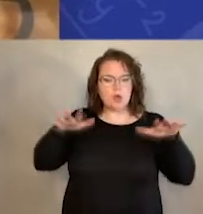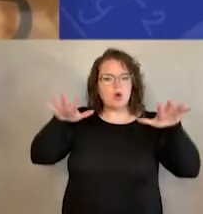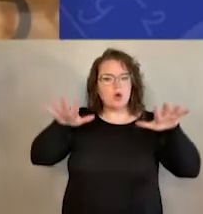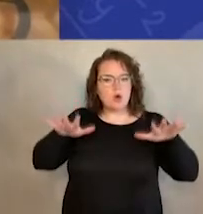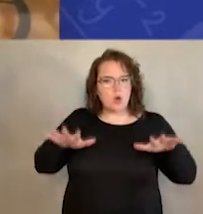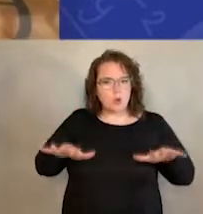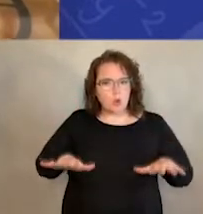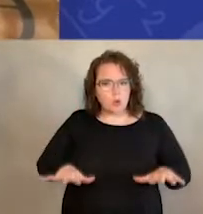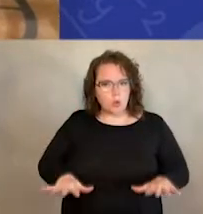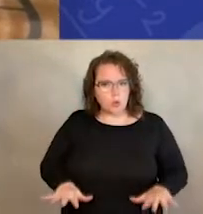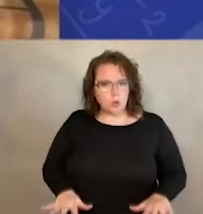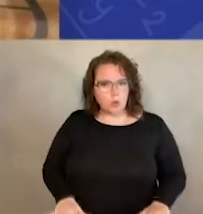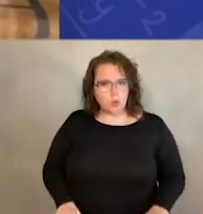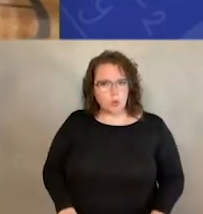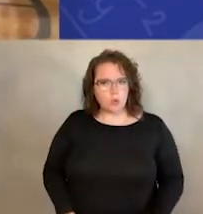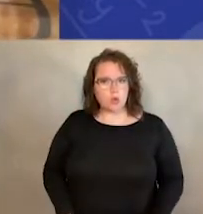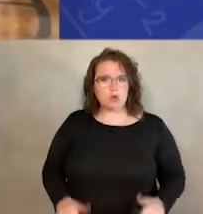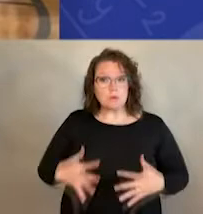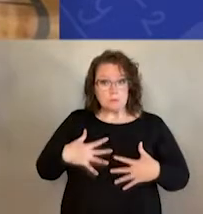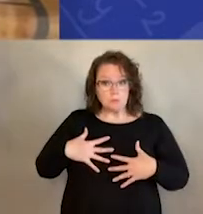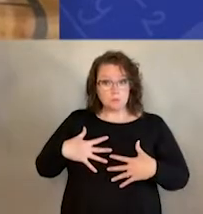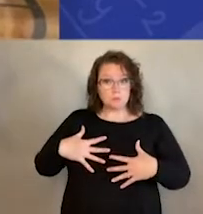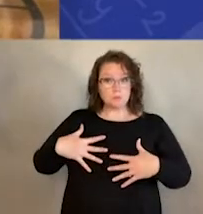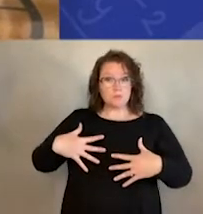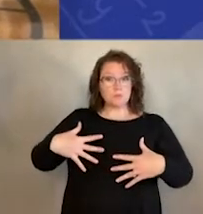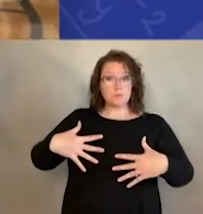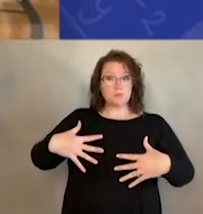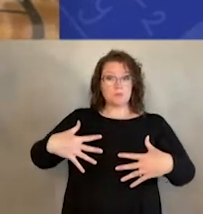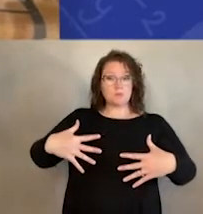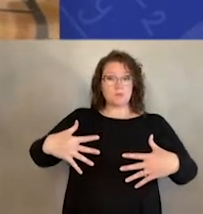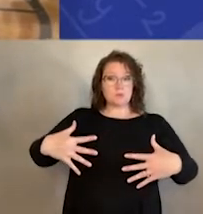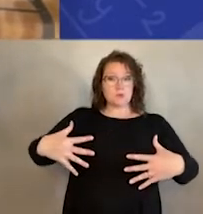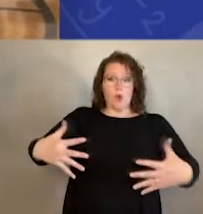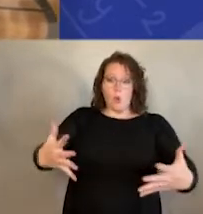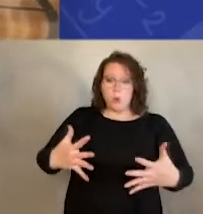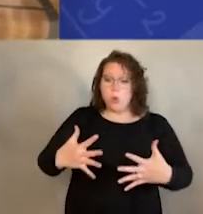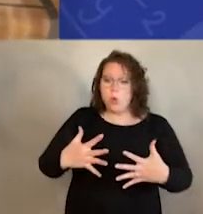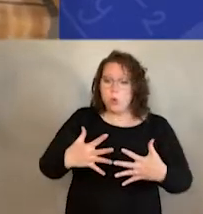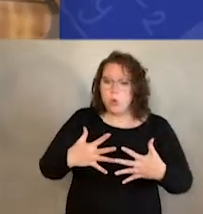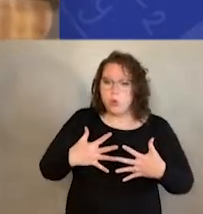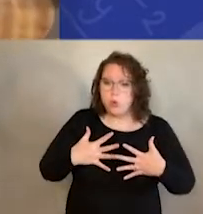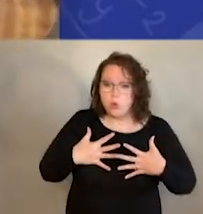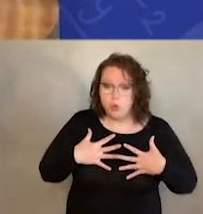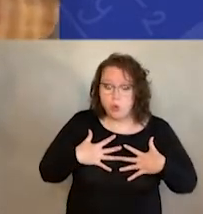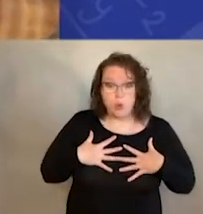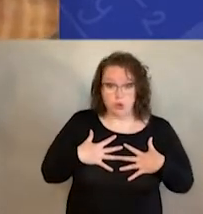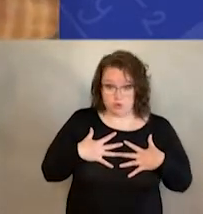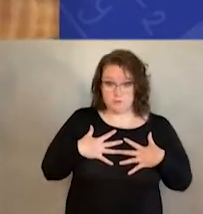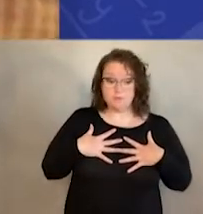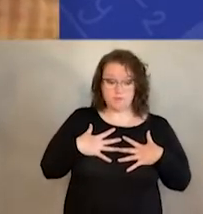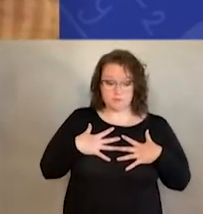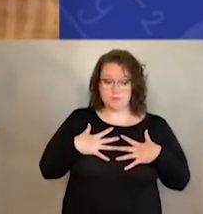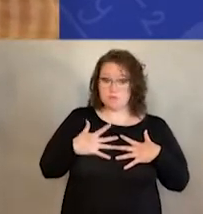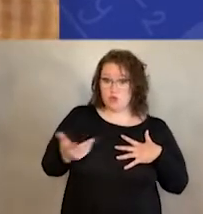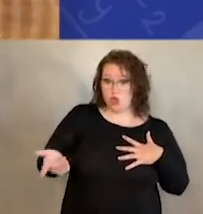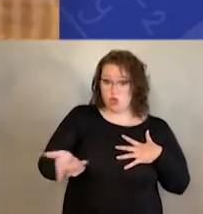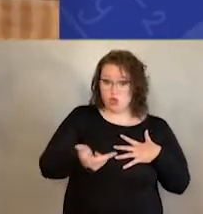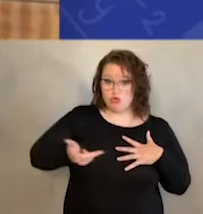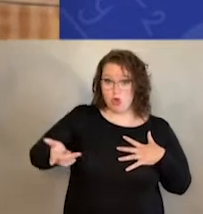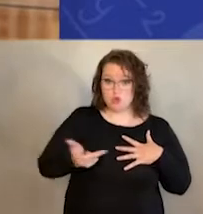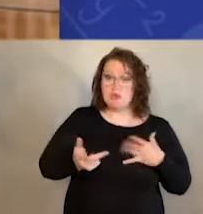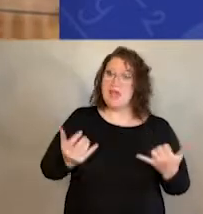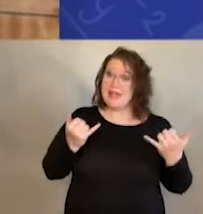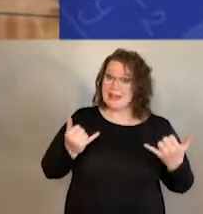whole body, calming herself down. Breathe all the air out. Take a nice deep breath in. We're going to do these same